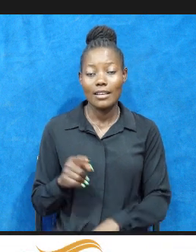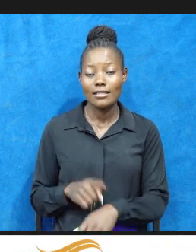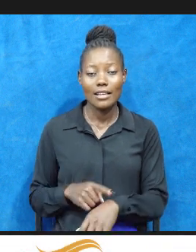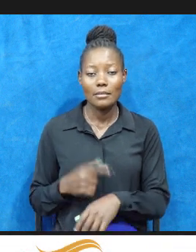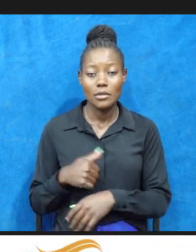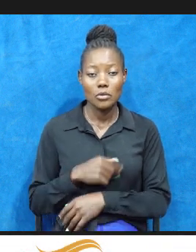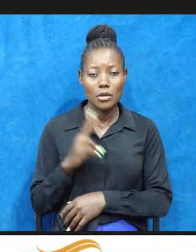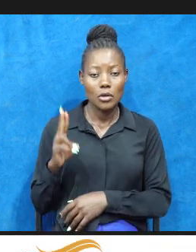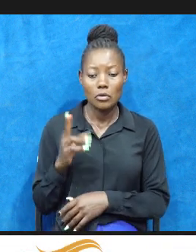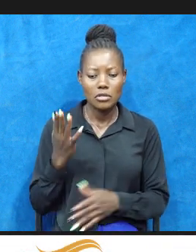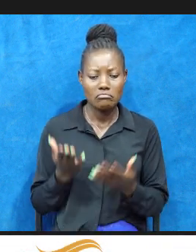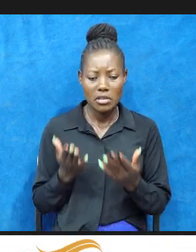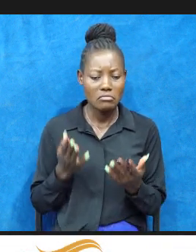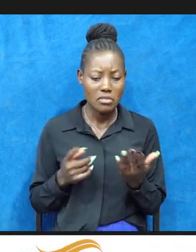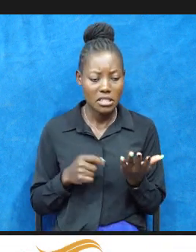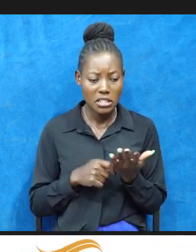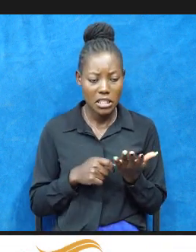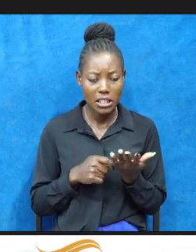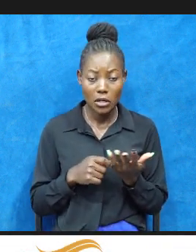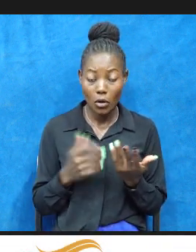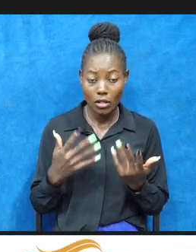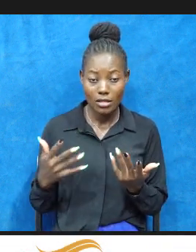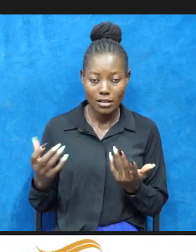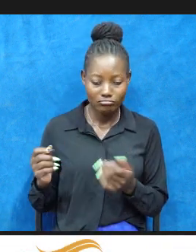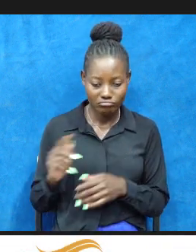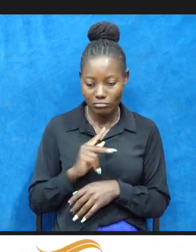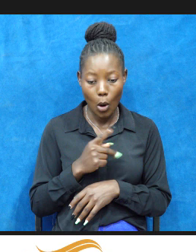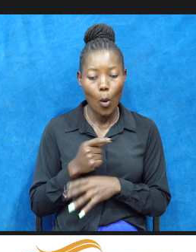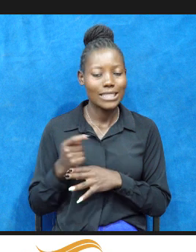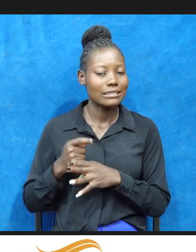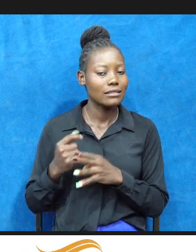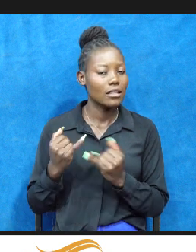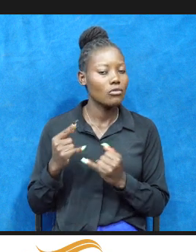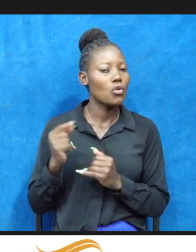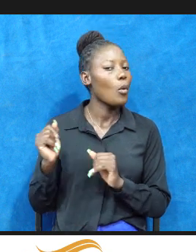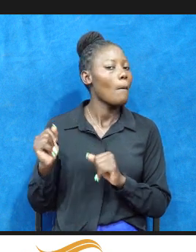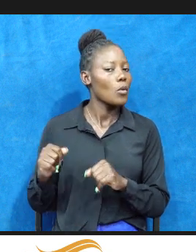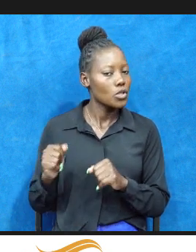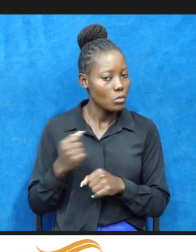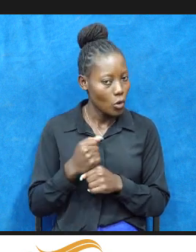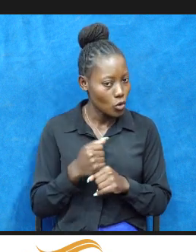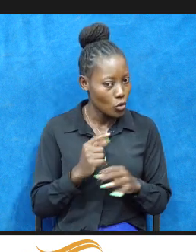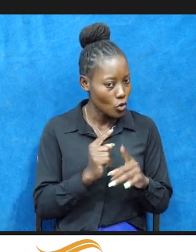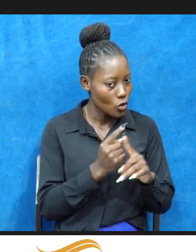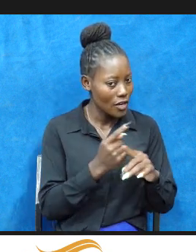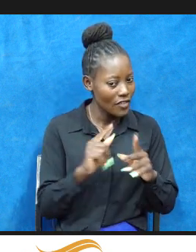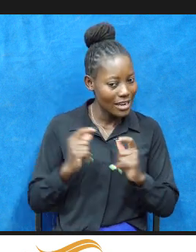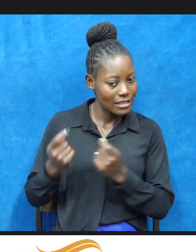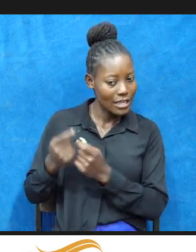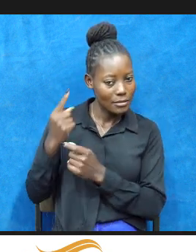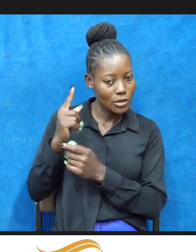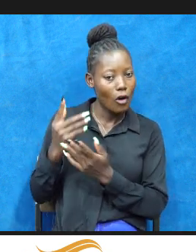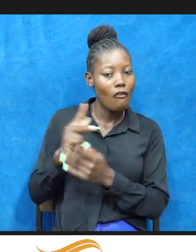not technically plyometrics, but power training. So you can do different types of power training, and it's